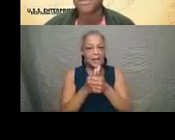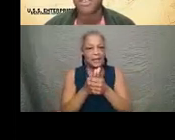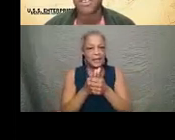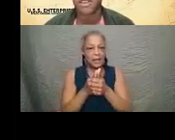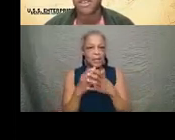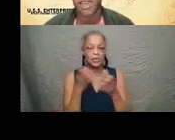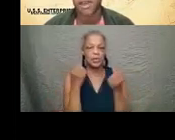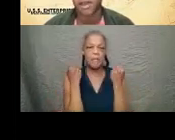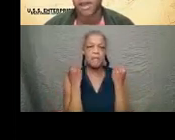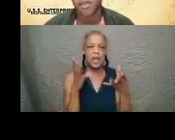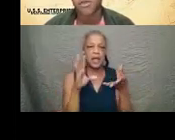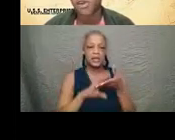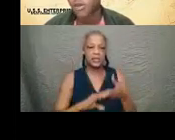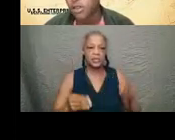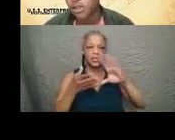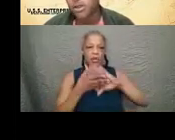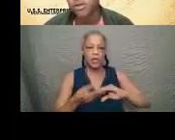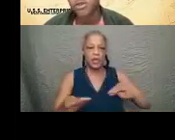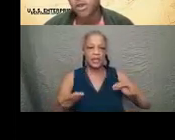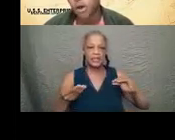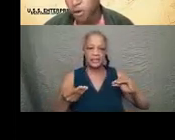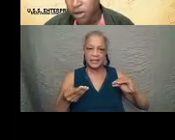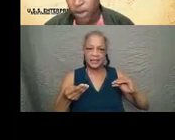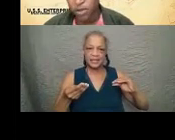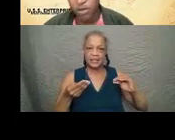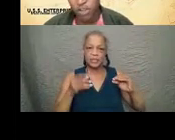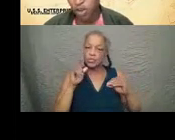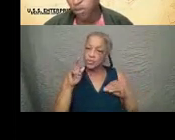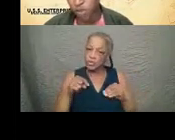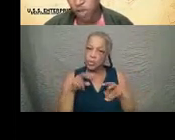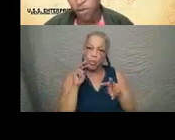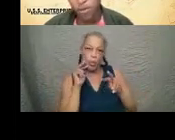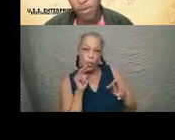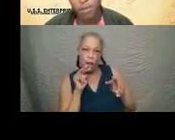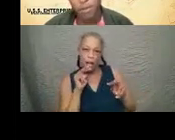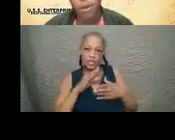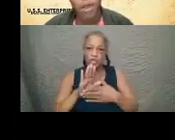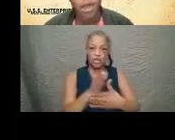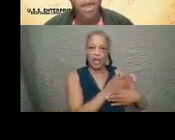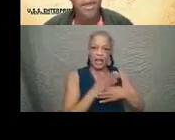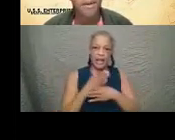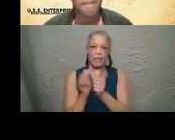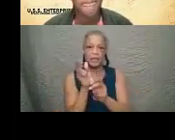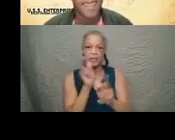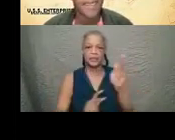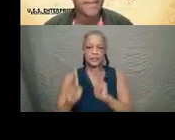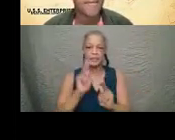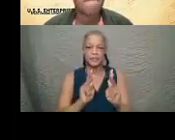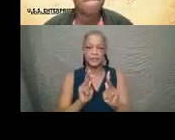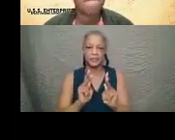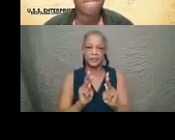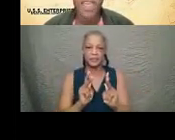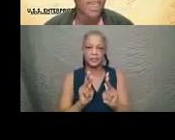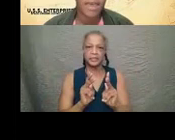many stories that are there that you totally should use, you should totally watch, you should share them with people.